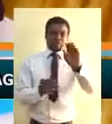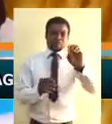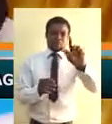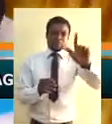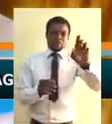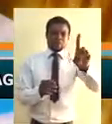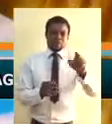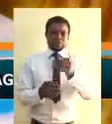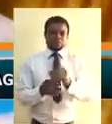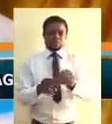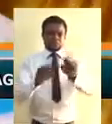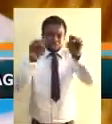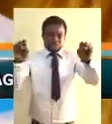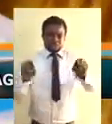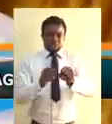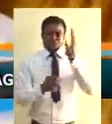me start the folding. You